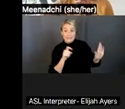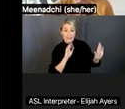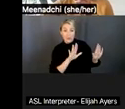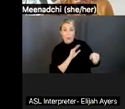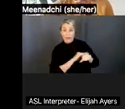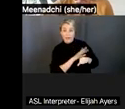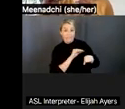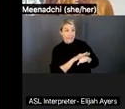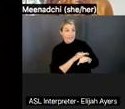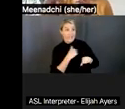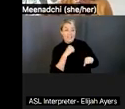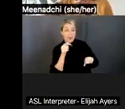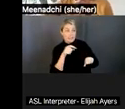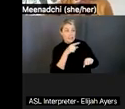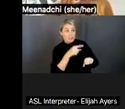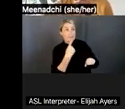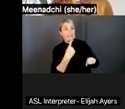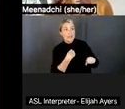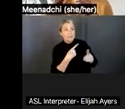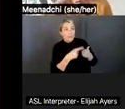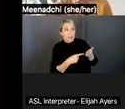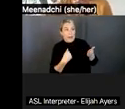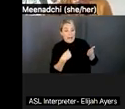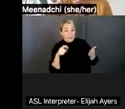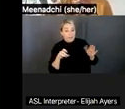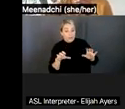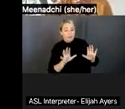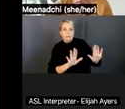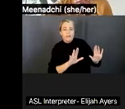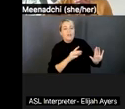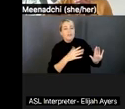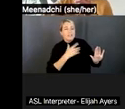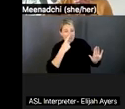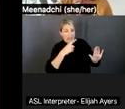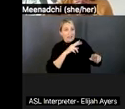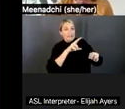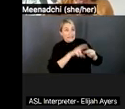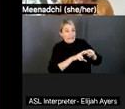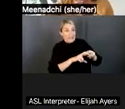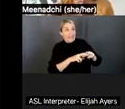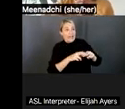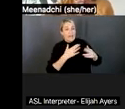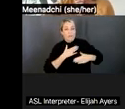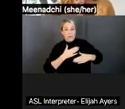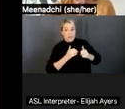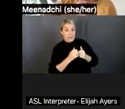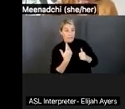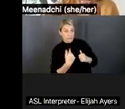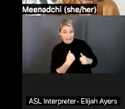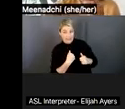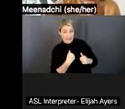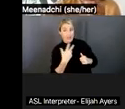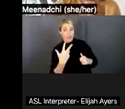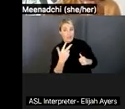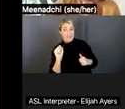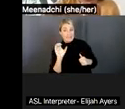you to tell me what to do. What I do need you to do is for you to just sit and breathe with me for 3 seconds before you give me your